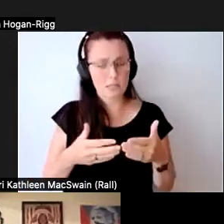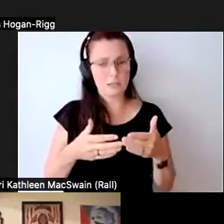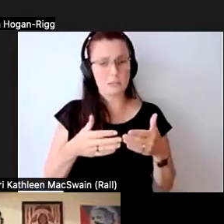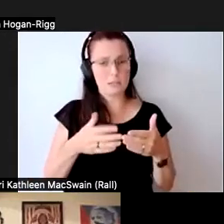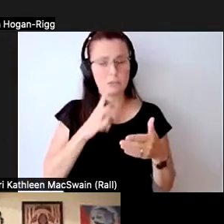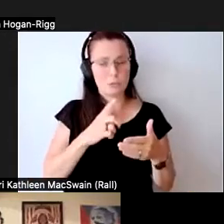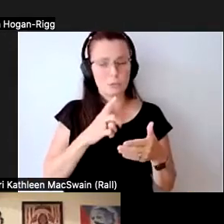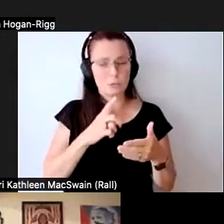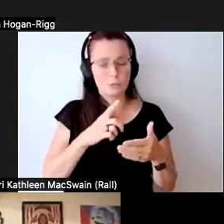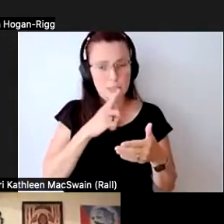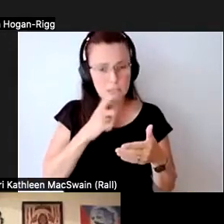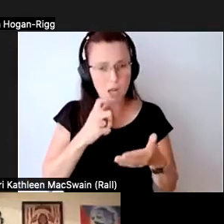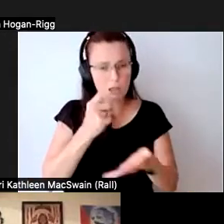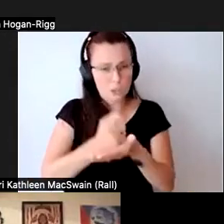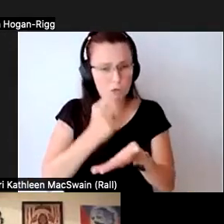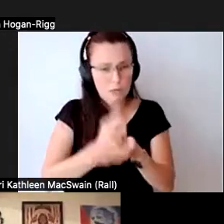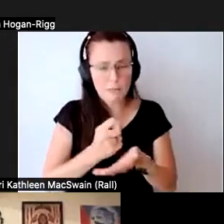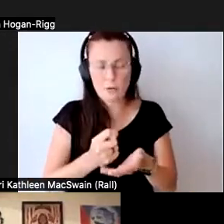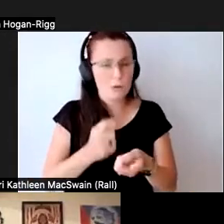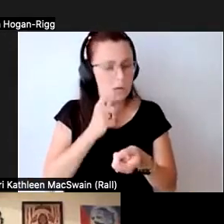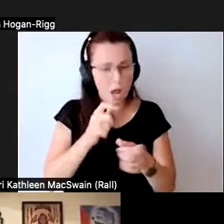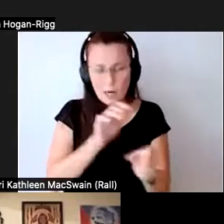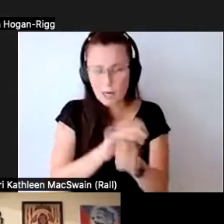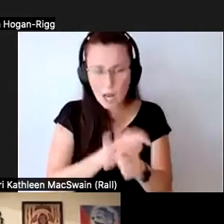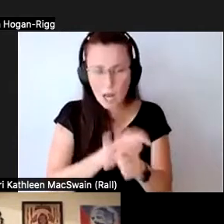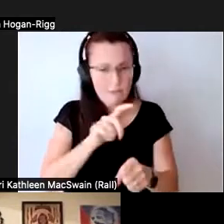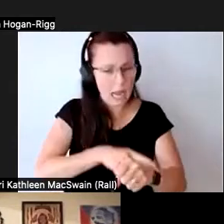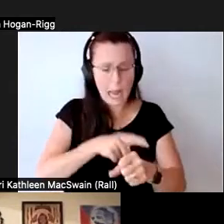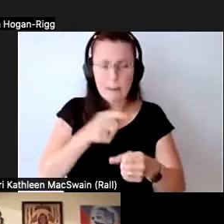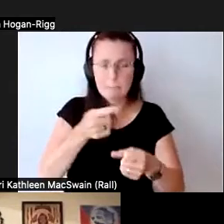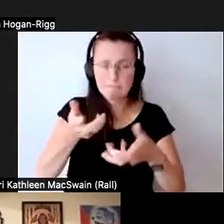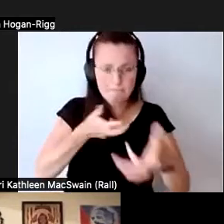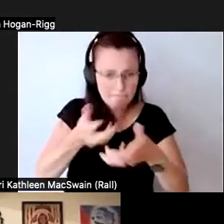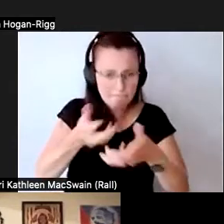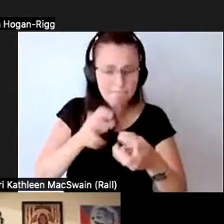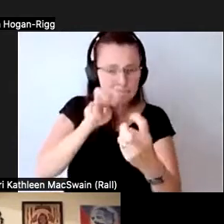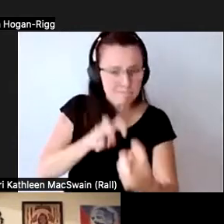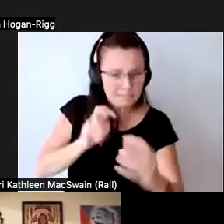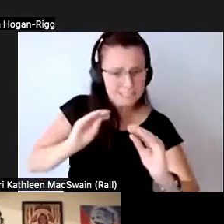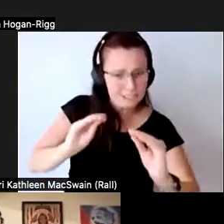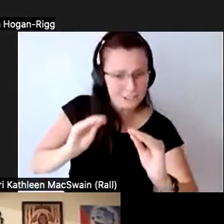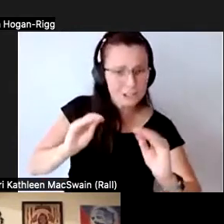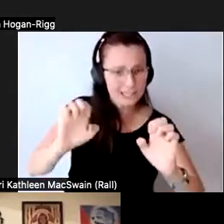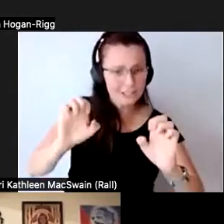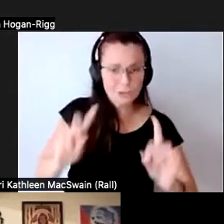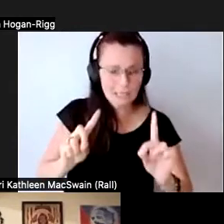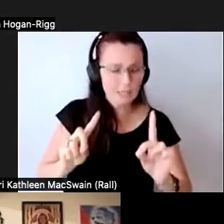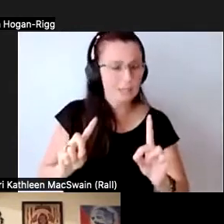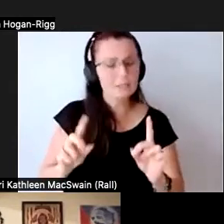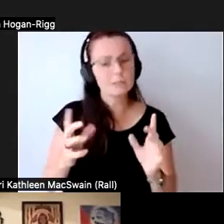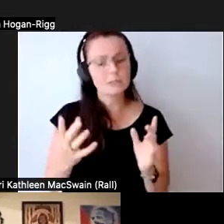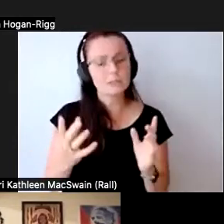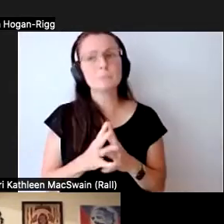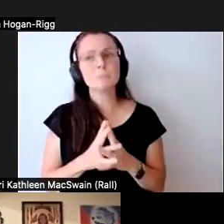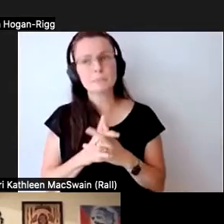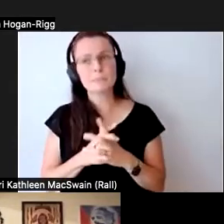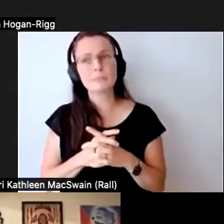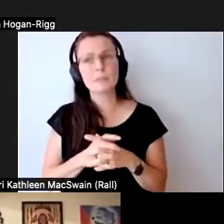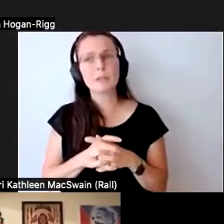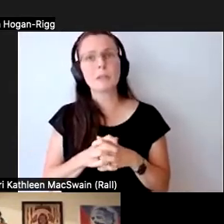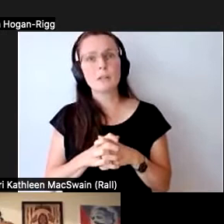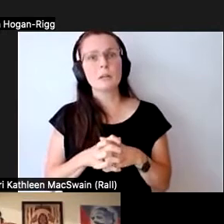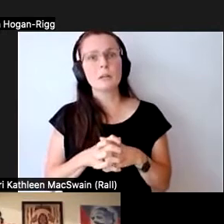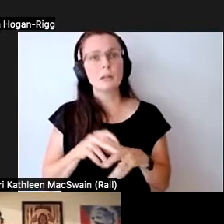biggest question for each individual. Currently, we are unable to pay for staff who are working in the